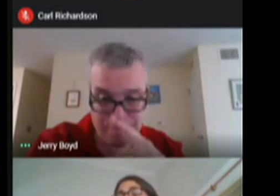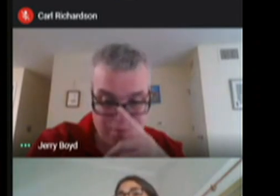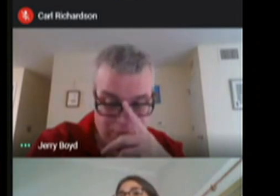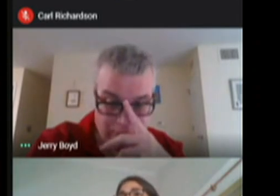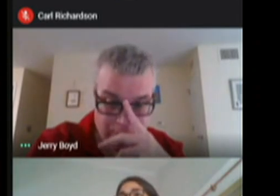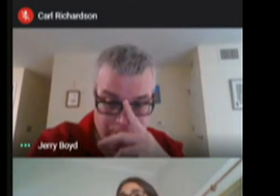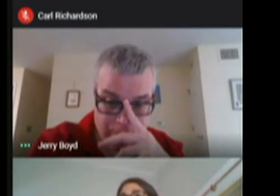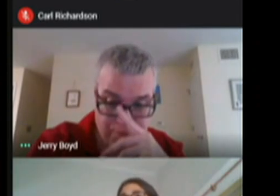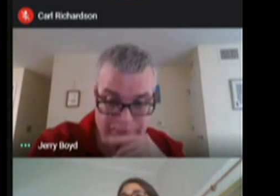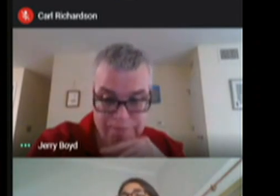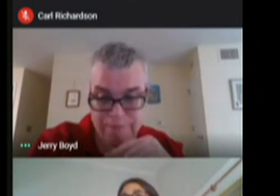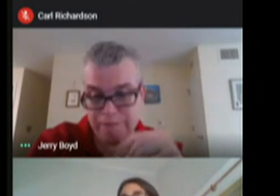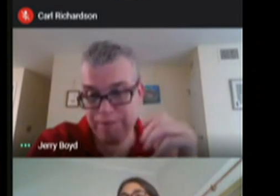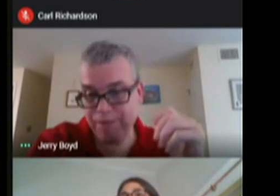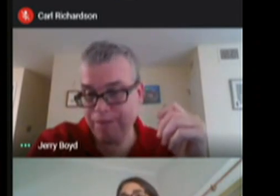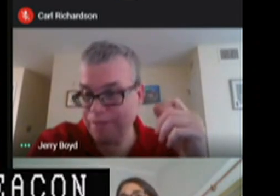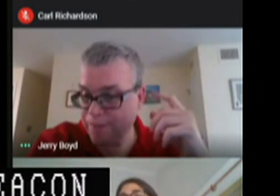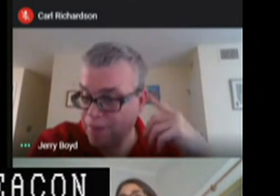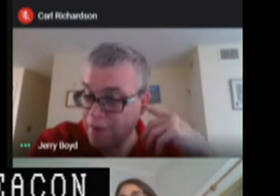the surrounding parts of the city.